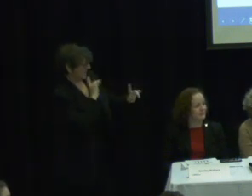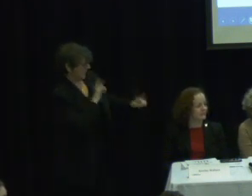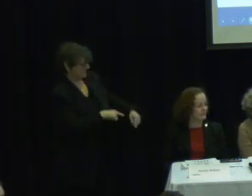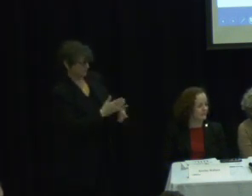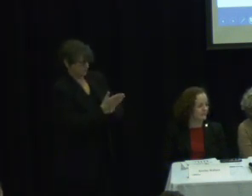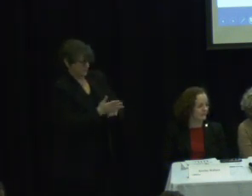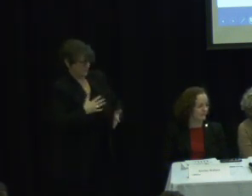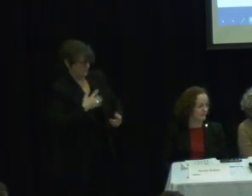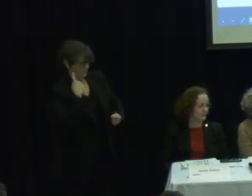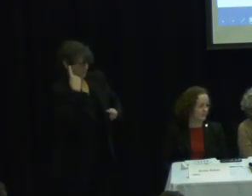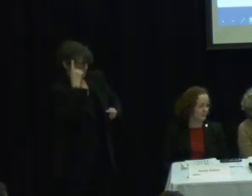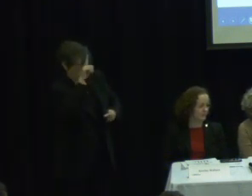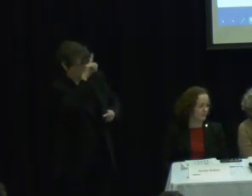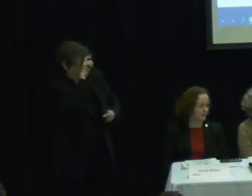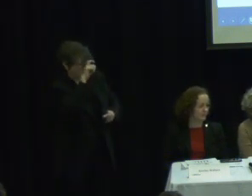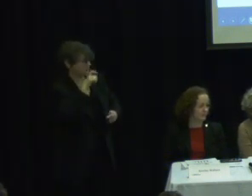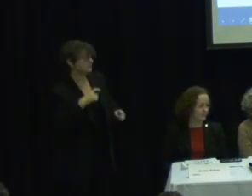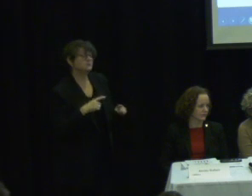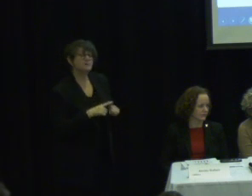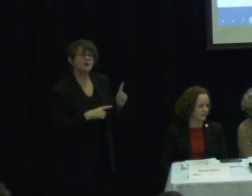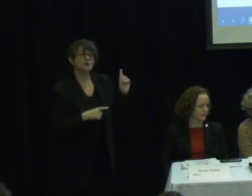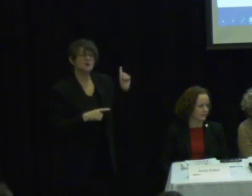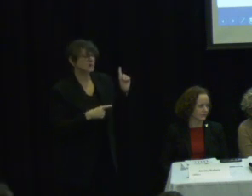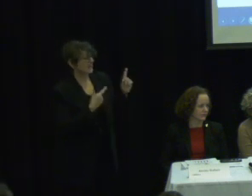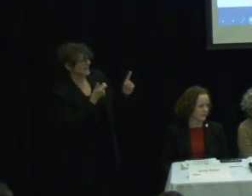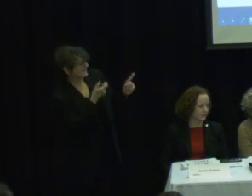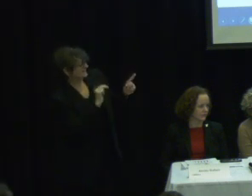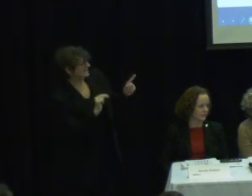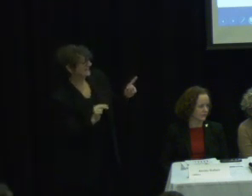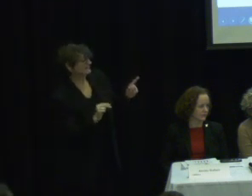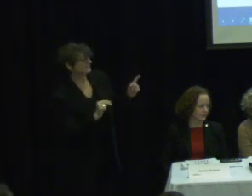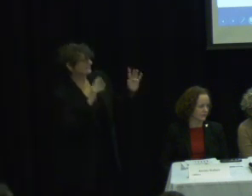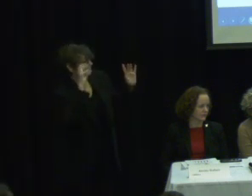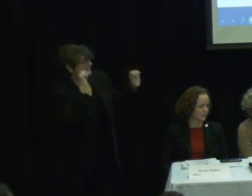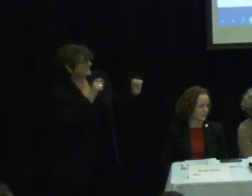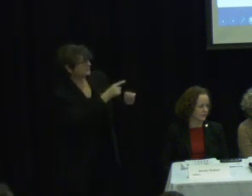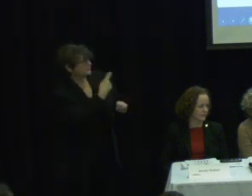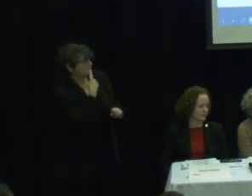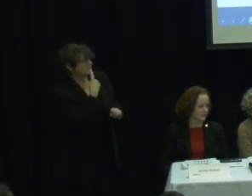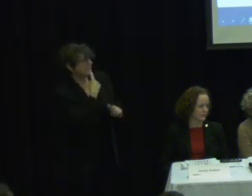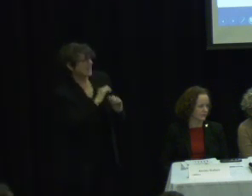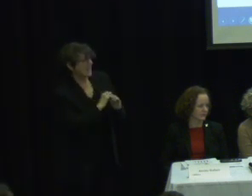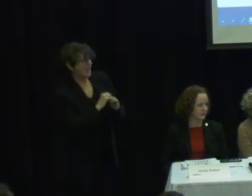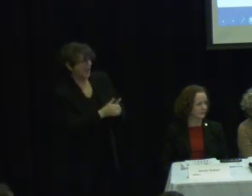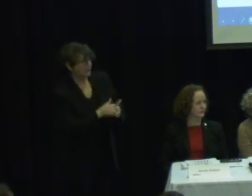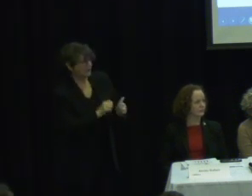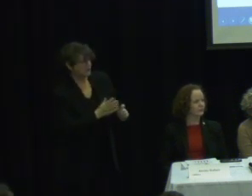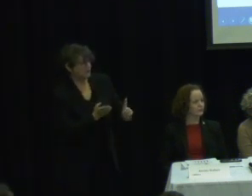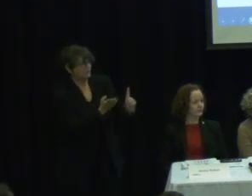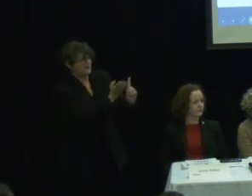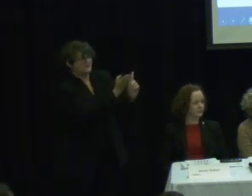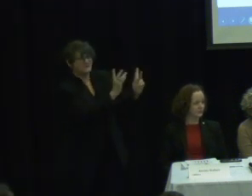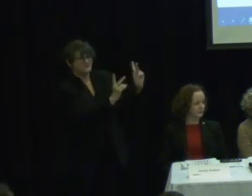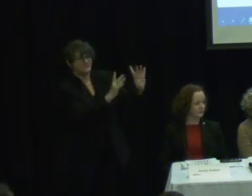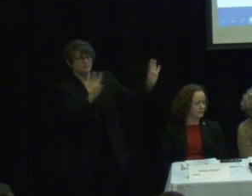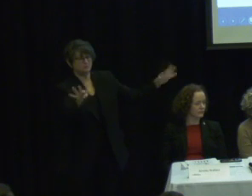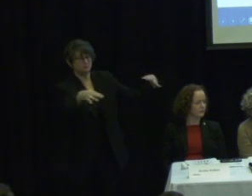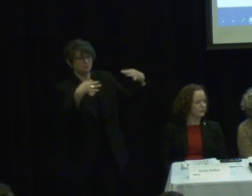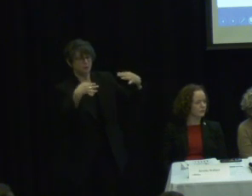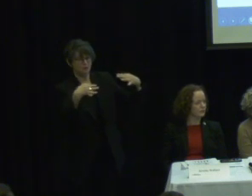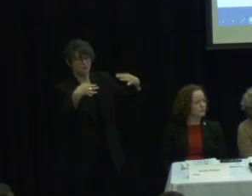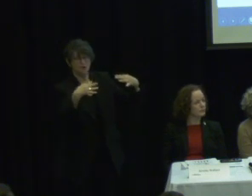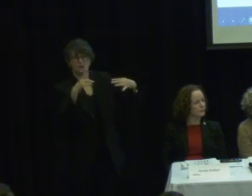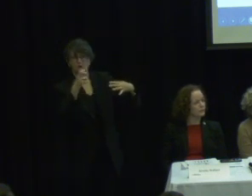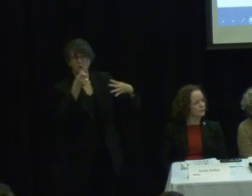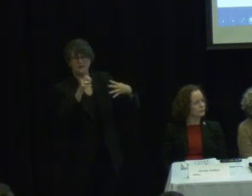said the communication about how to get people to see that USM is not a backup plan for